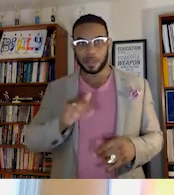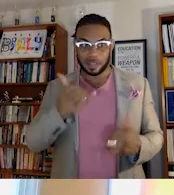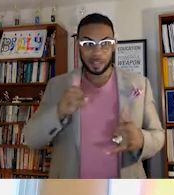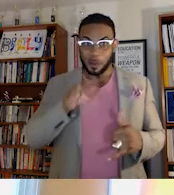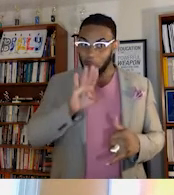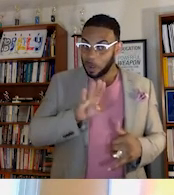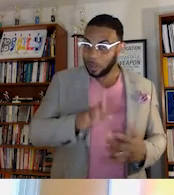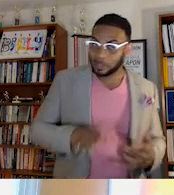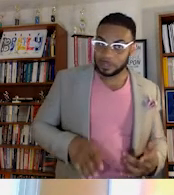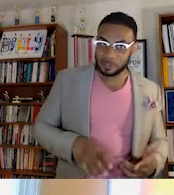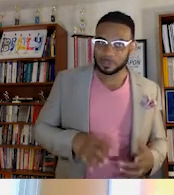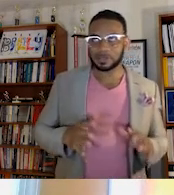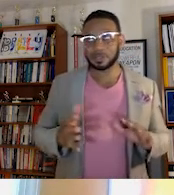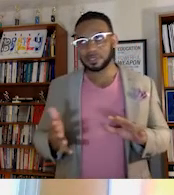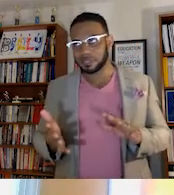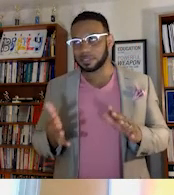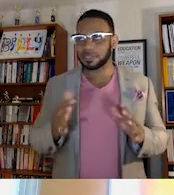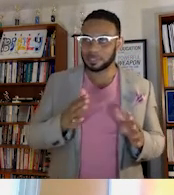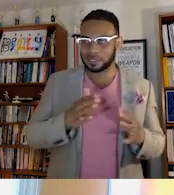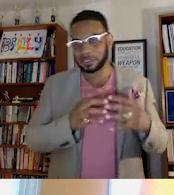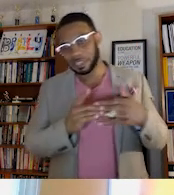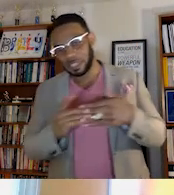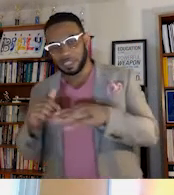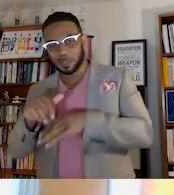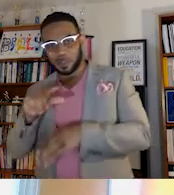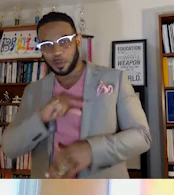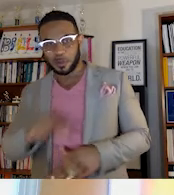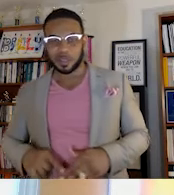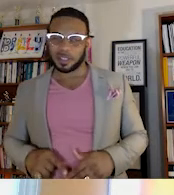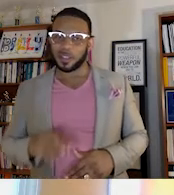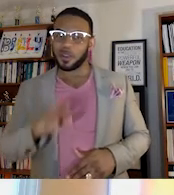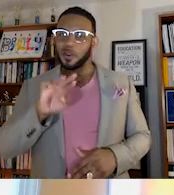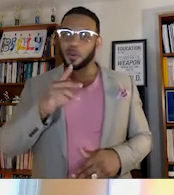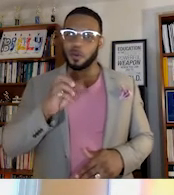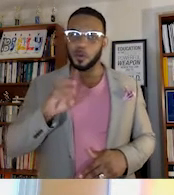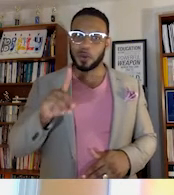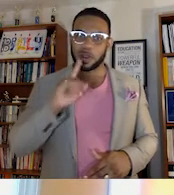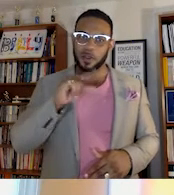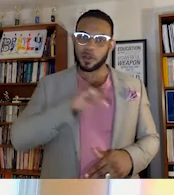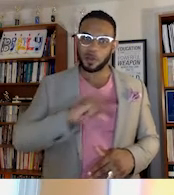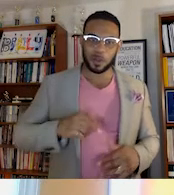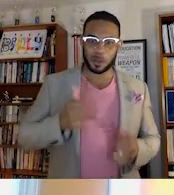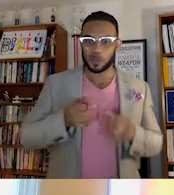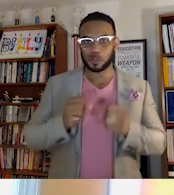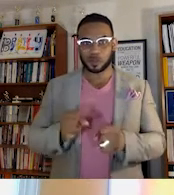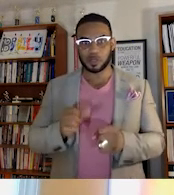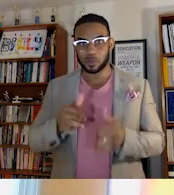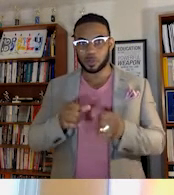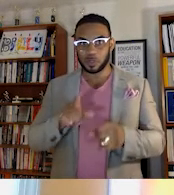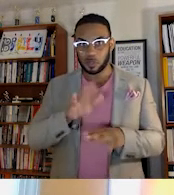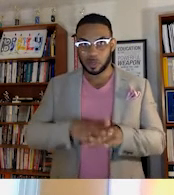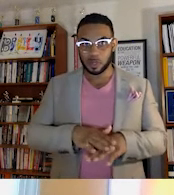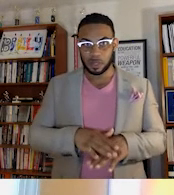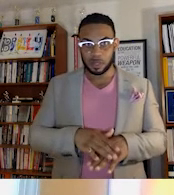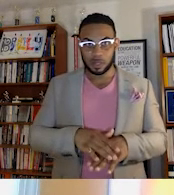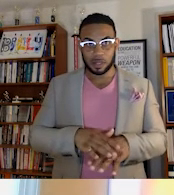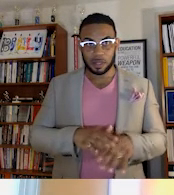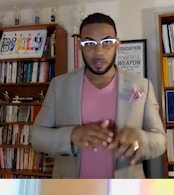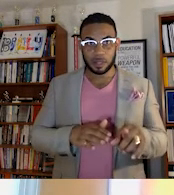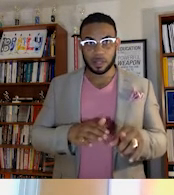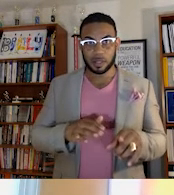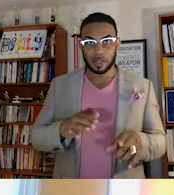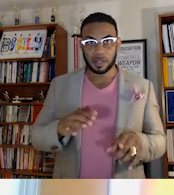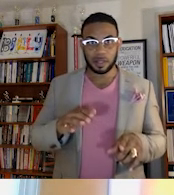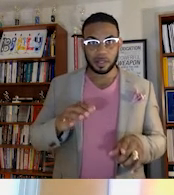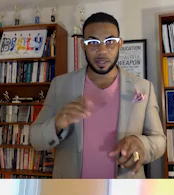Brooklyn. Yeah. Bushwick Ridgewood border. Right on the border. But Ridgewood is Queens. So Yep. What street are you on? I'm on Gates